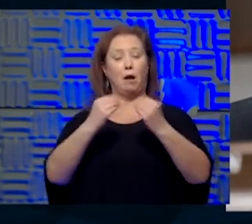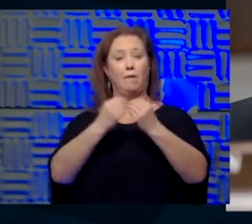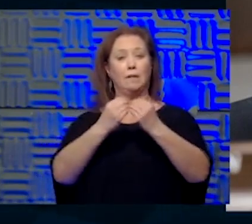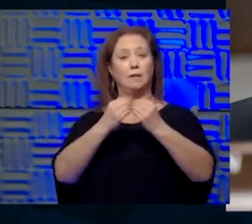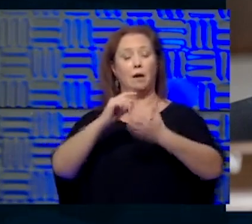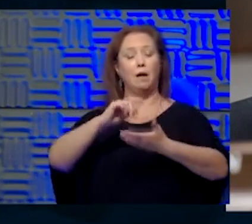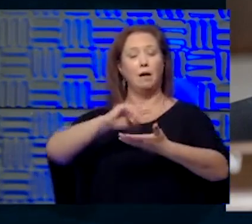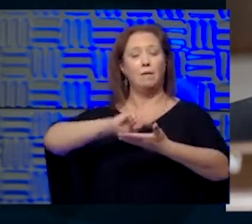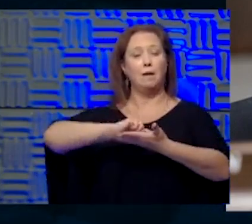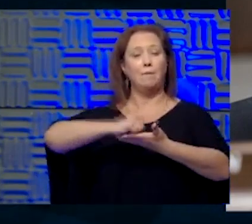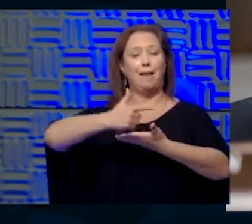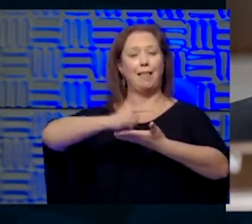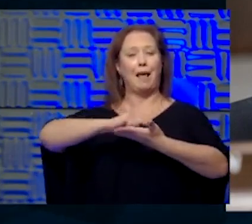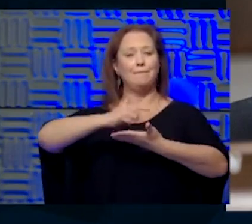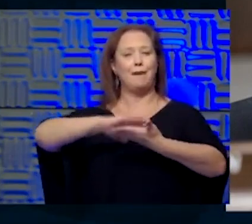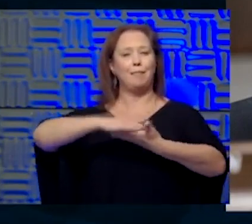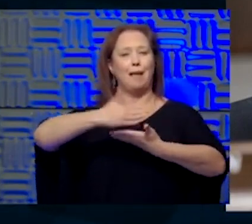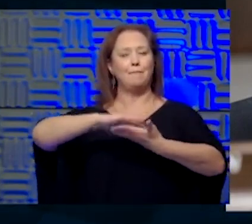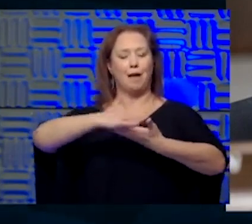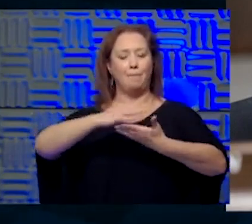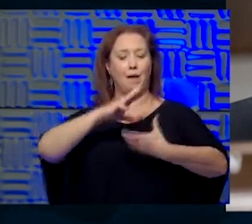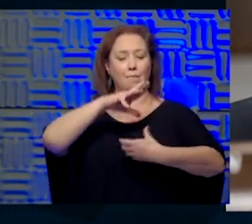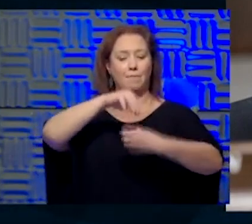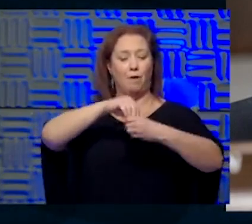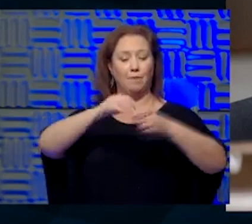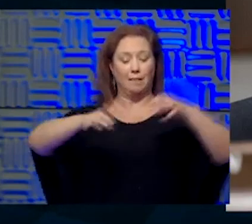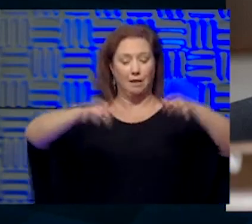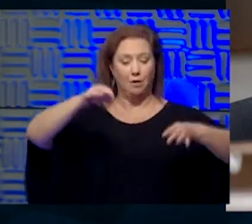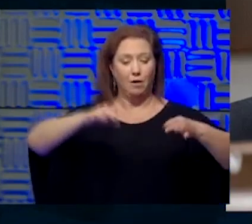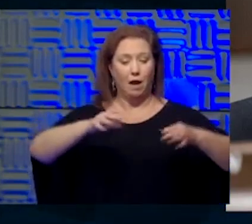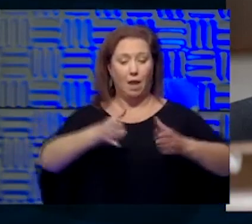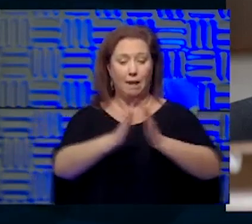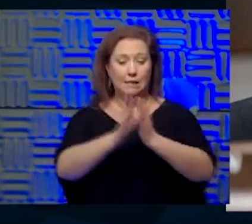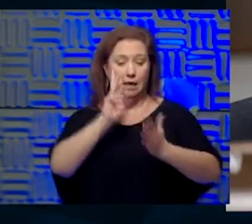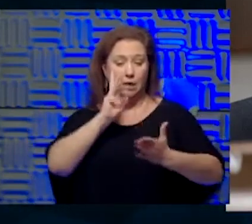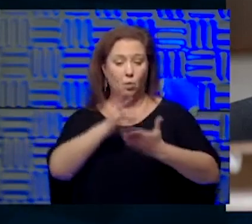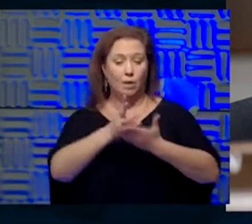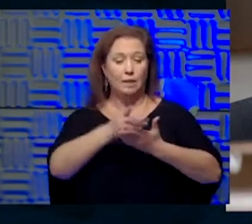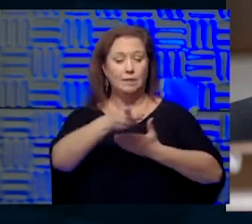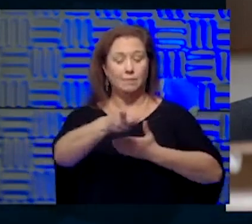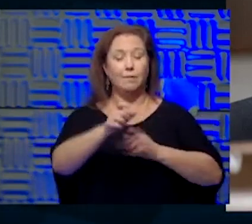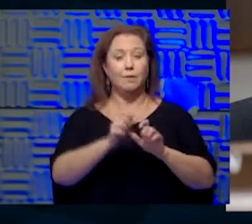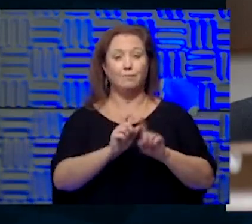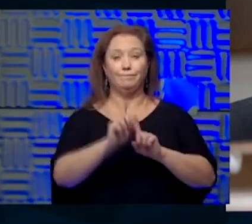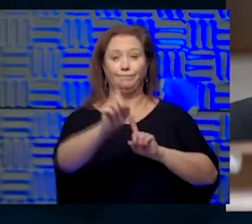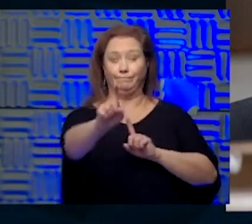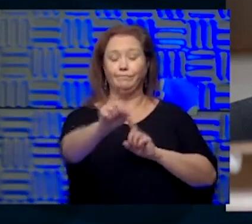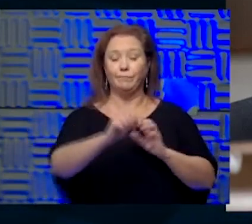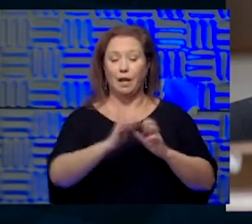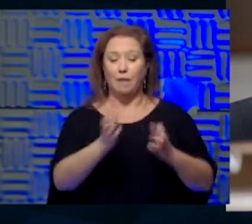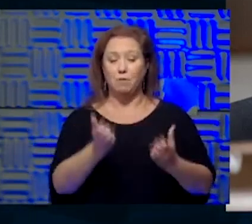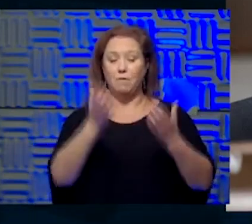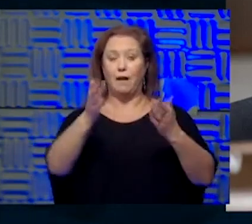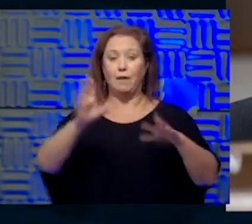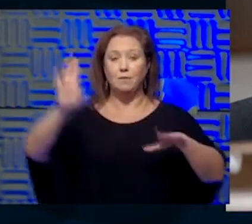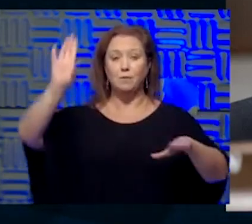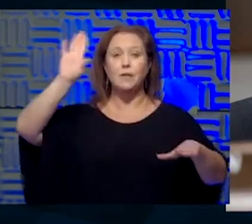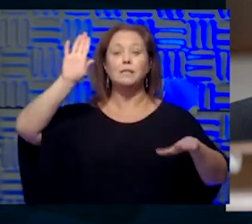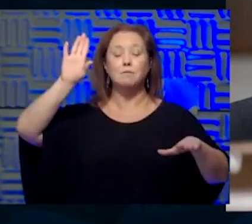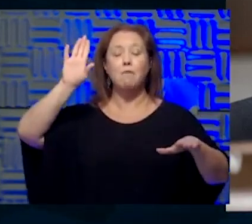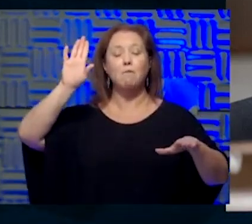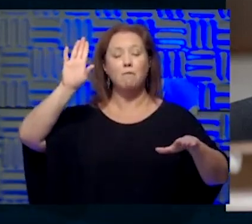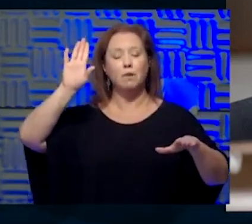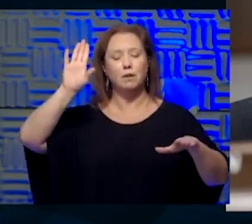my laptop participating in the hearing, asking the witnesses who are also distanced and providing their testimony